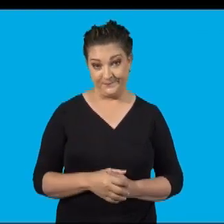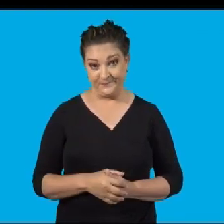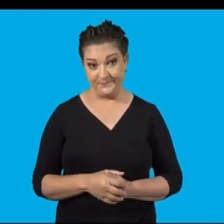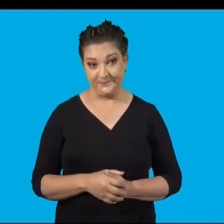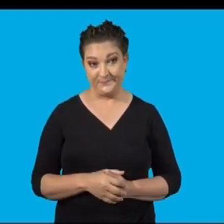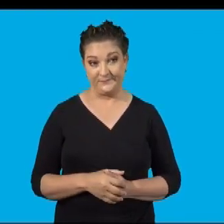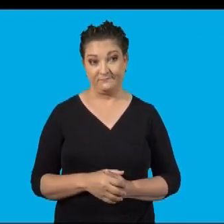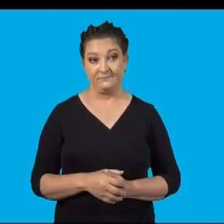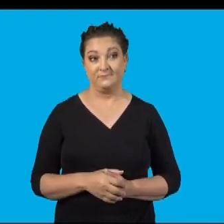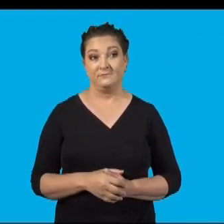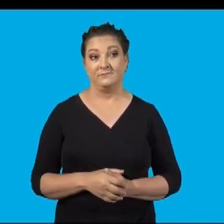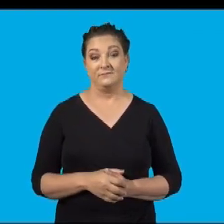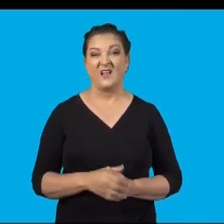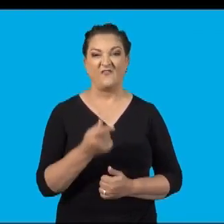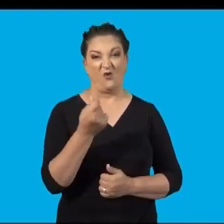300,000,